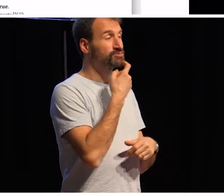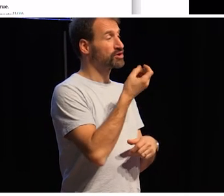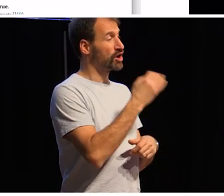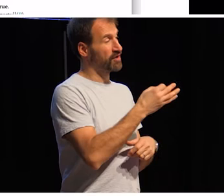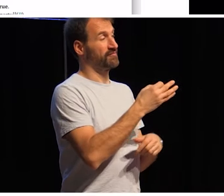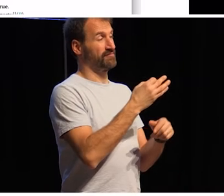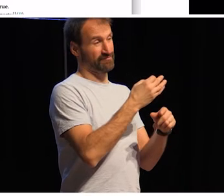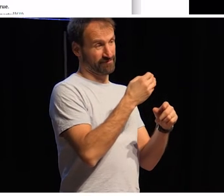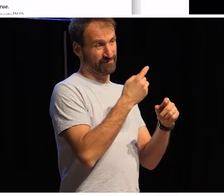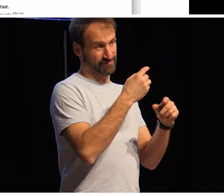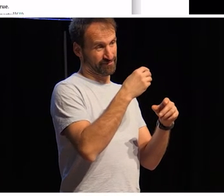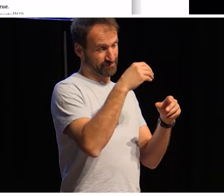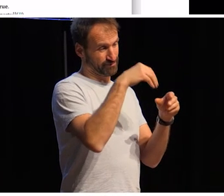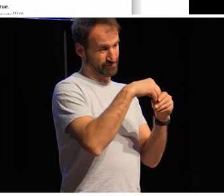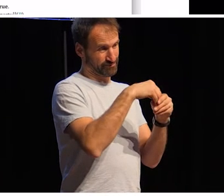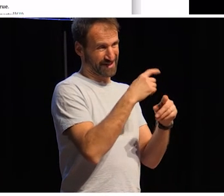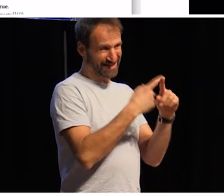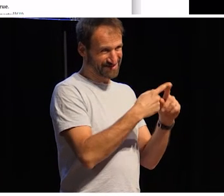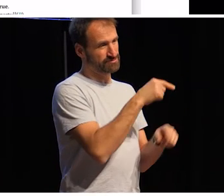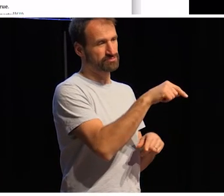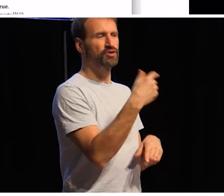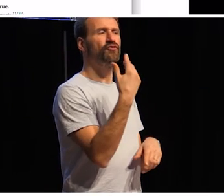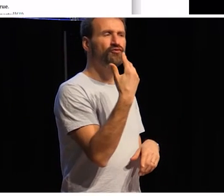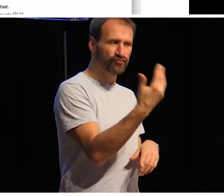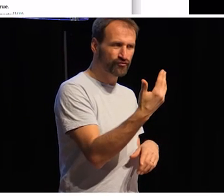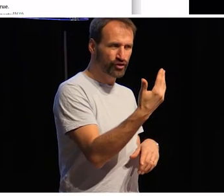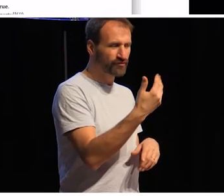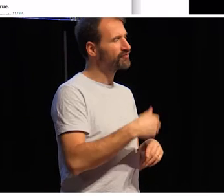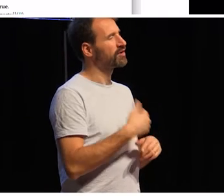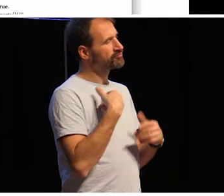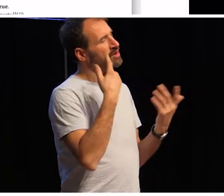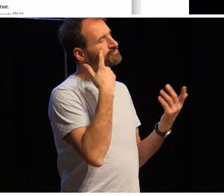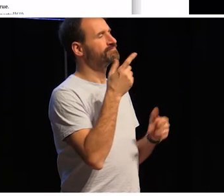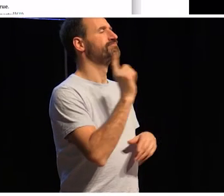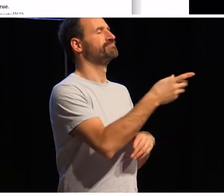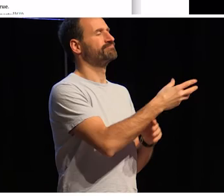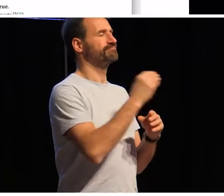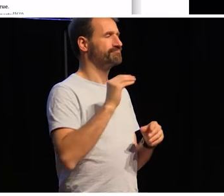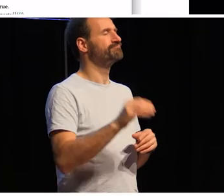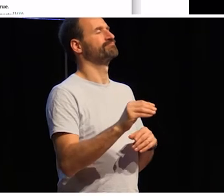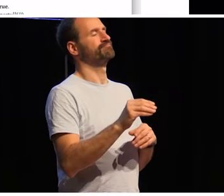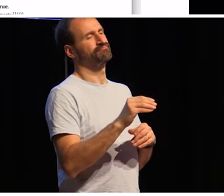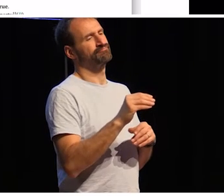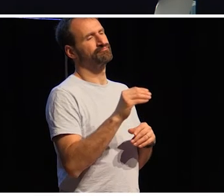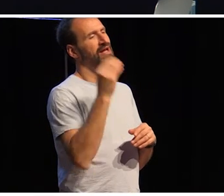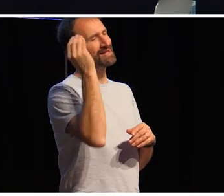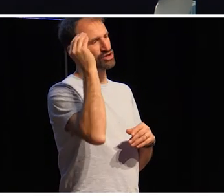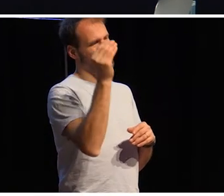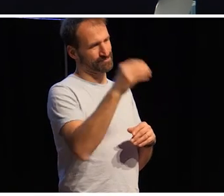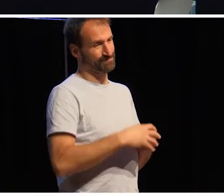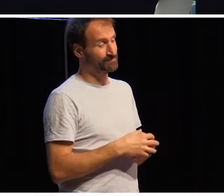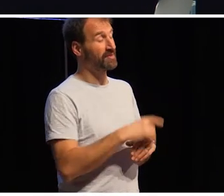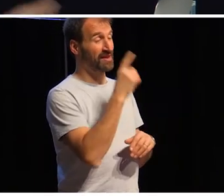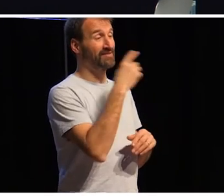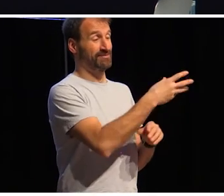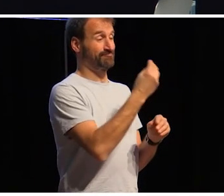that we've figured out how to get object.x, we put this in a cache. And what we put in the cache